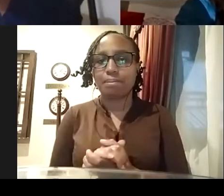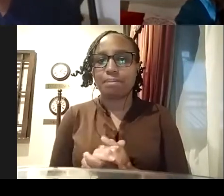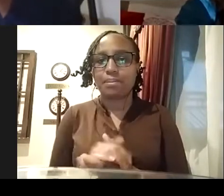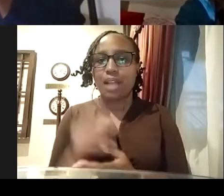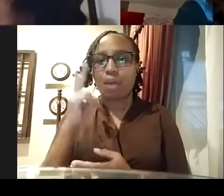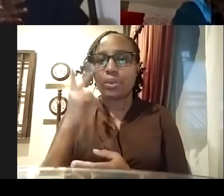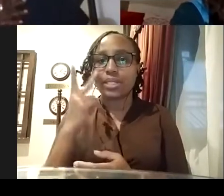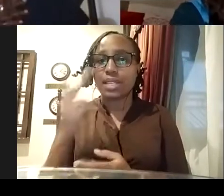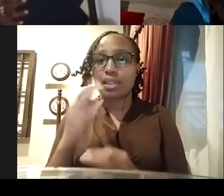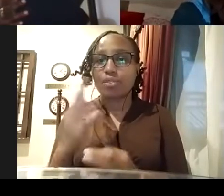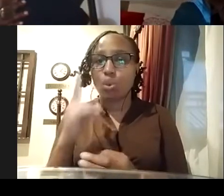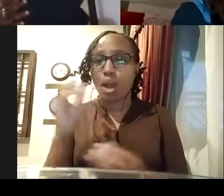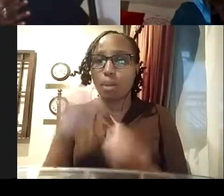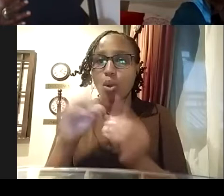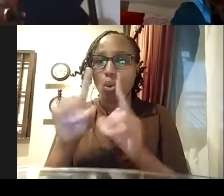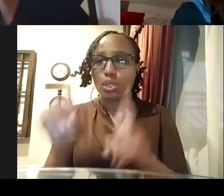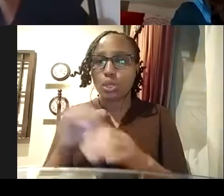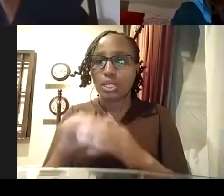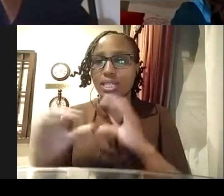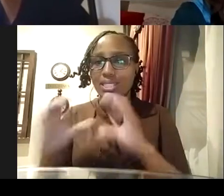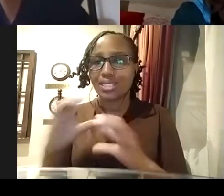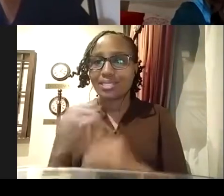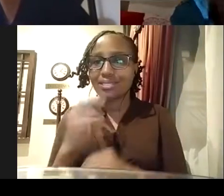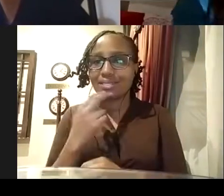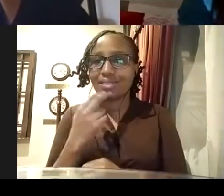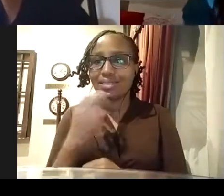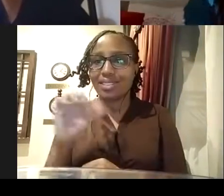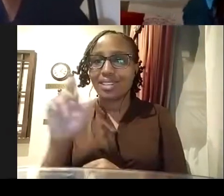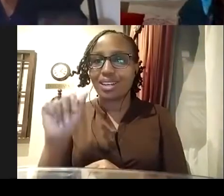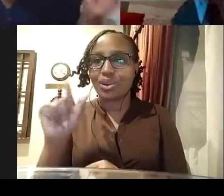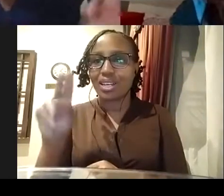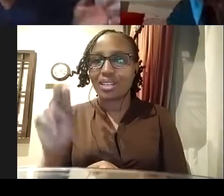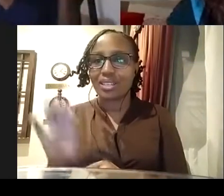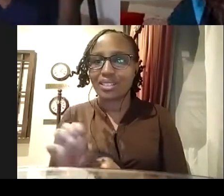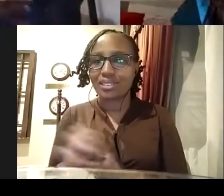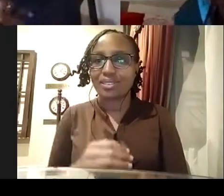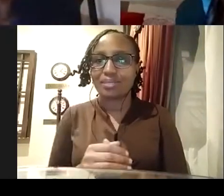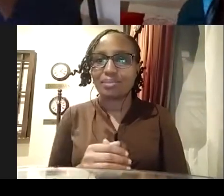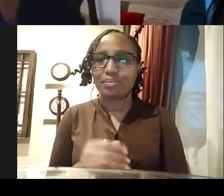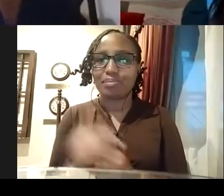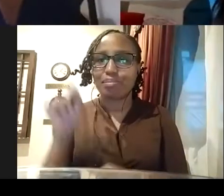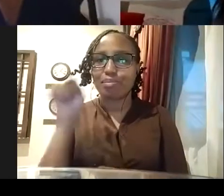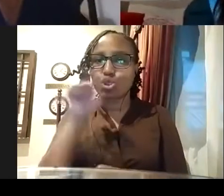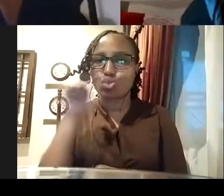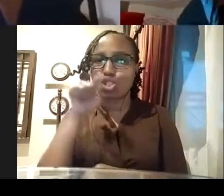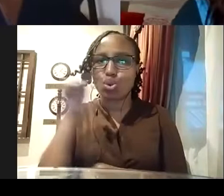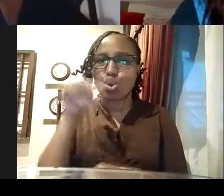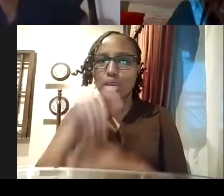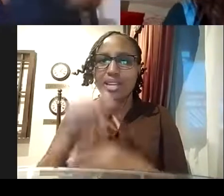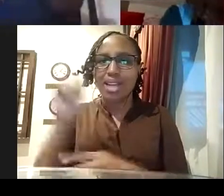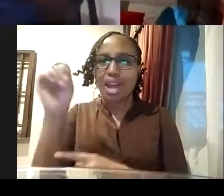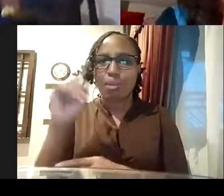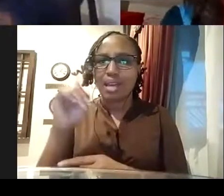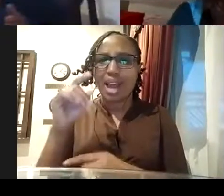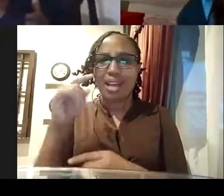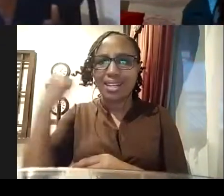question in the chat. I'm just laughing at Caroline saying majestically catching mosquitoes as we speak. Man, the mosquitoes in Nairobi are crazy. And I'm just